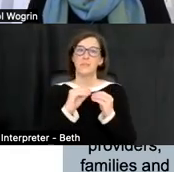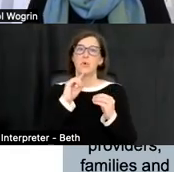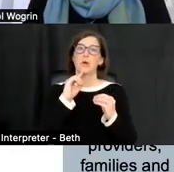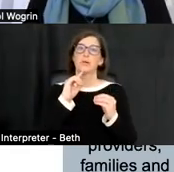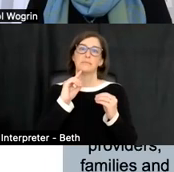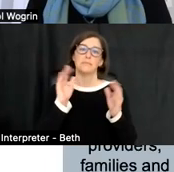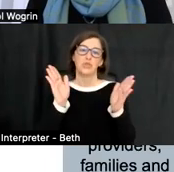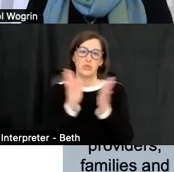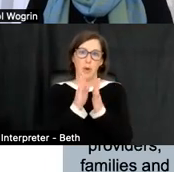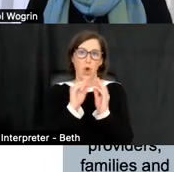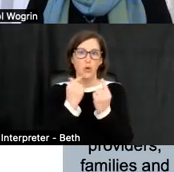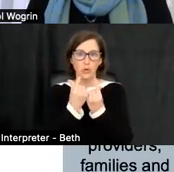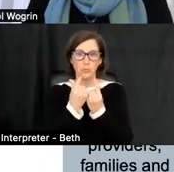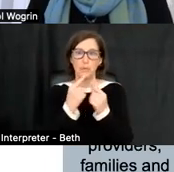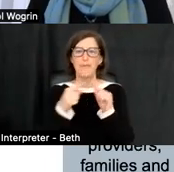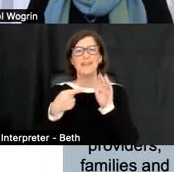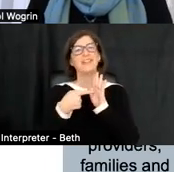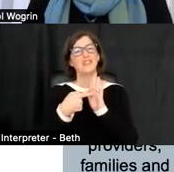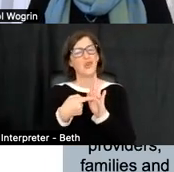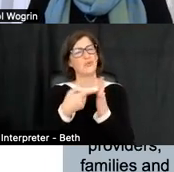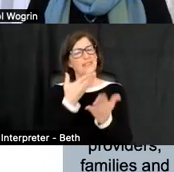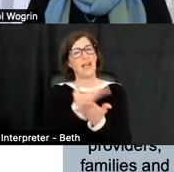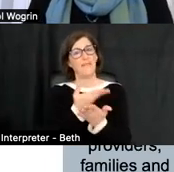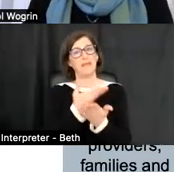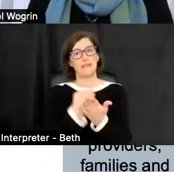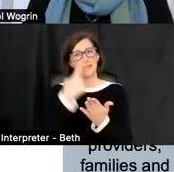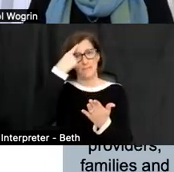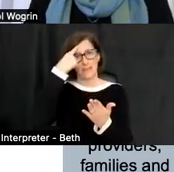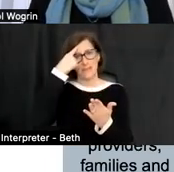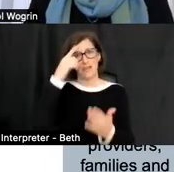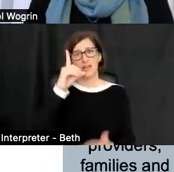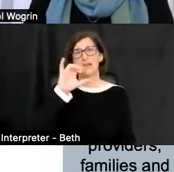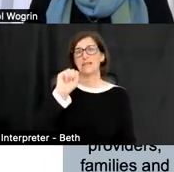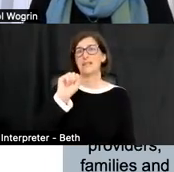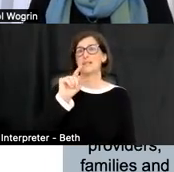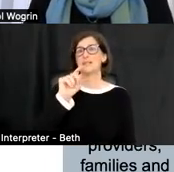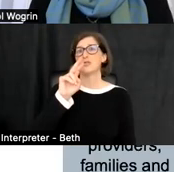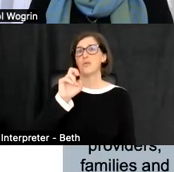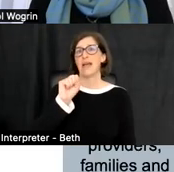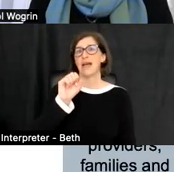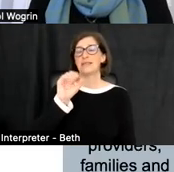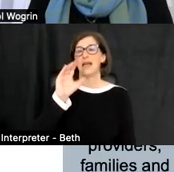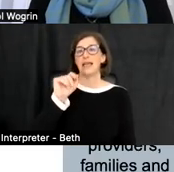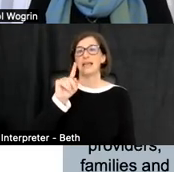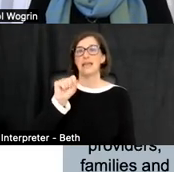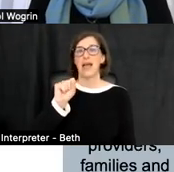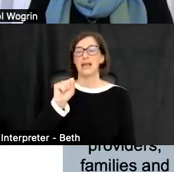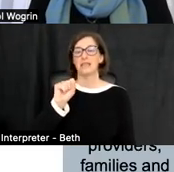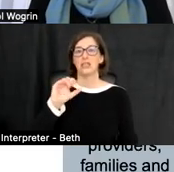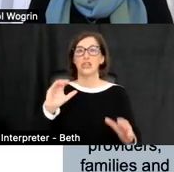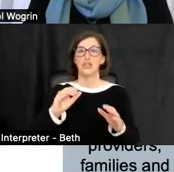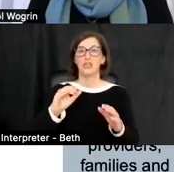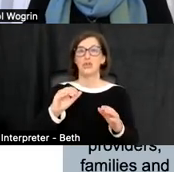smaller group, but it does show evidence of mental distress. The CATs conduct biannual mental